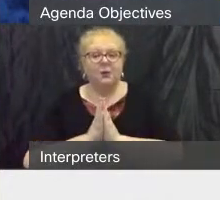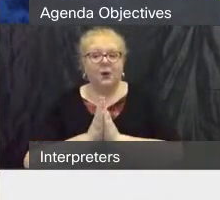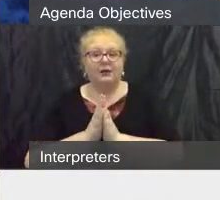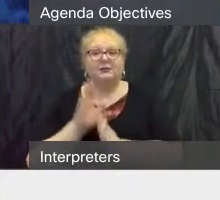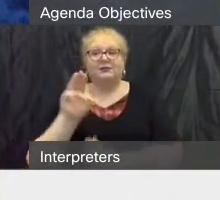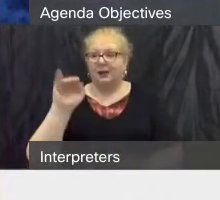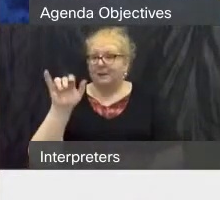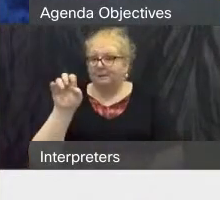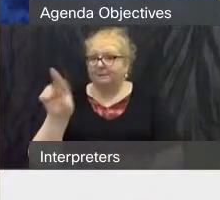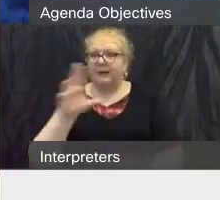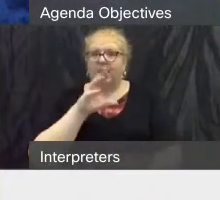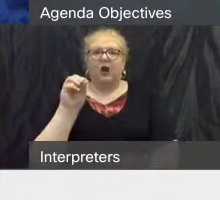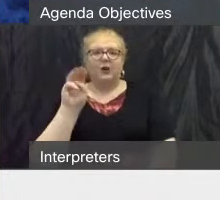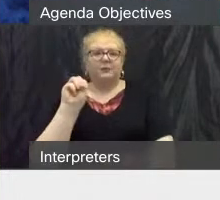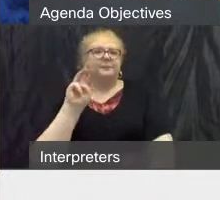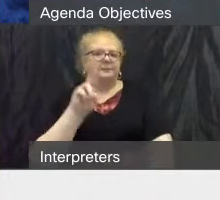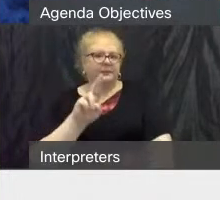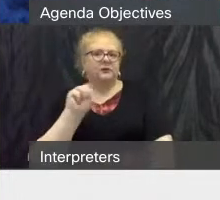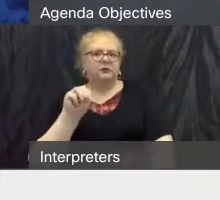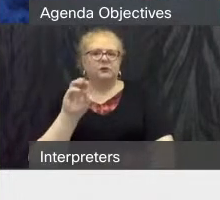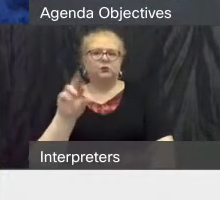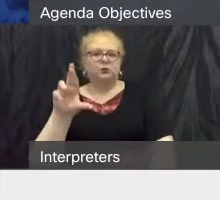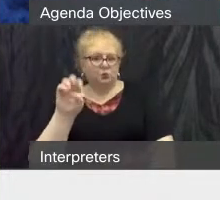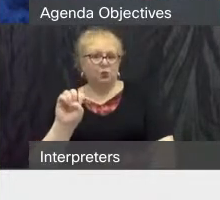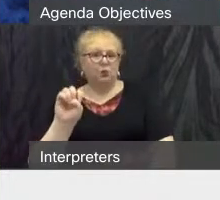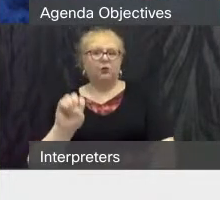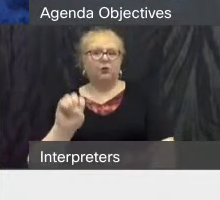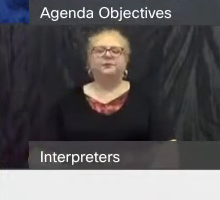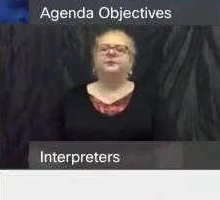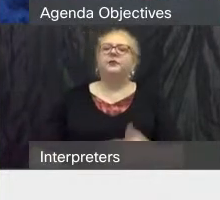you. May I comment?